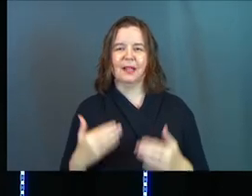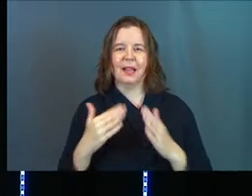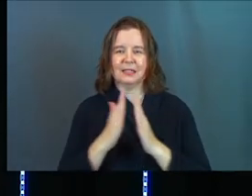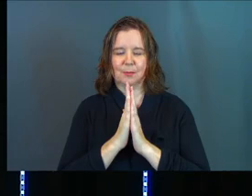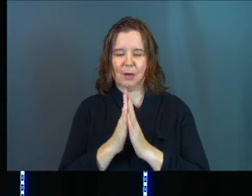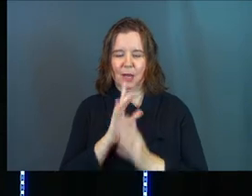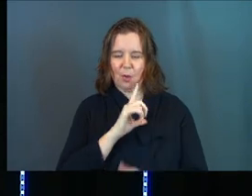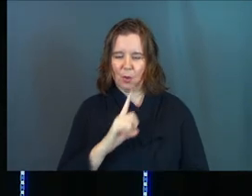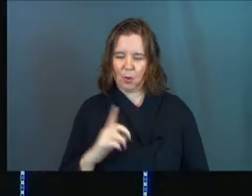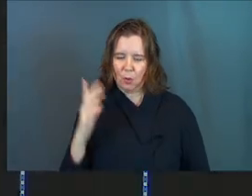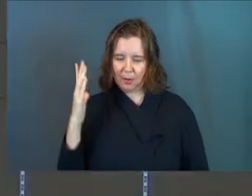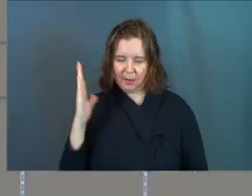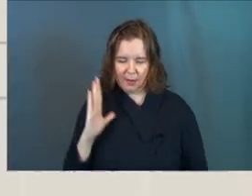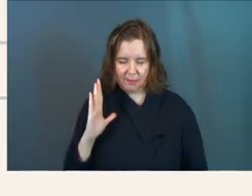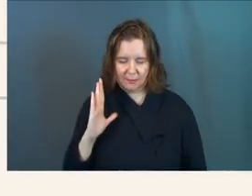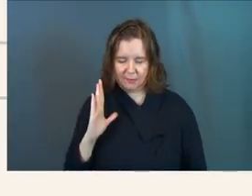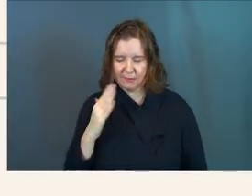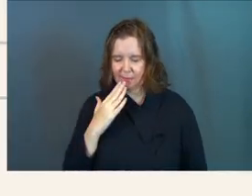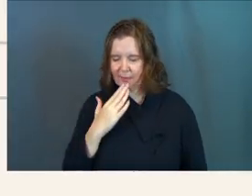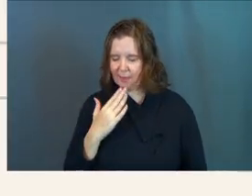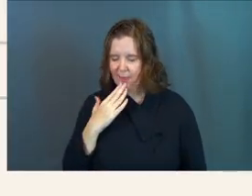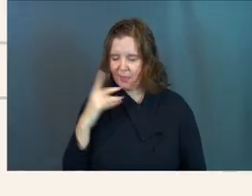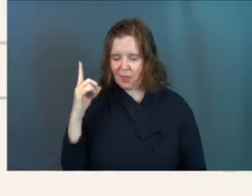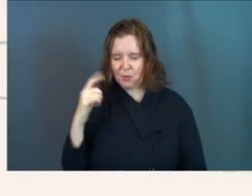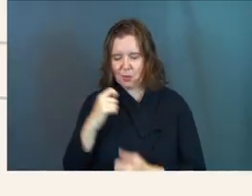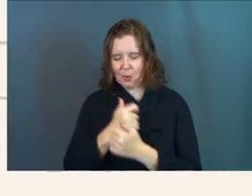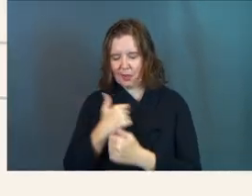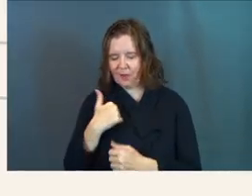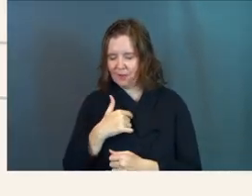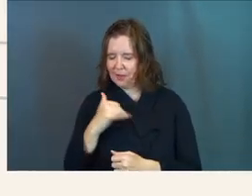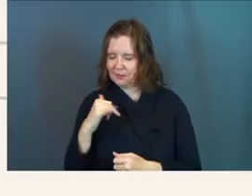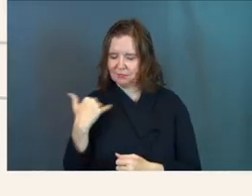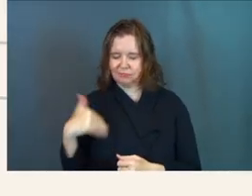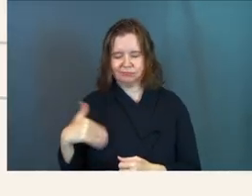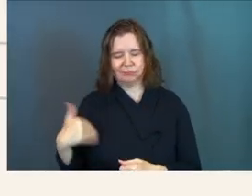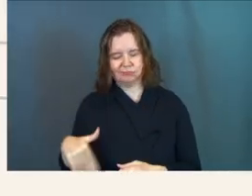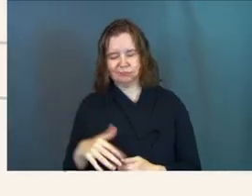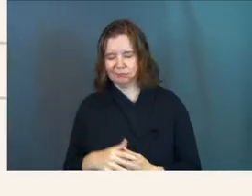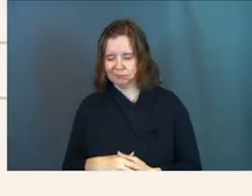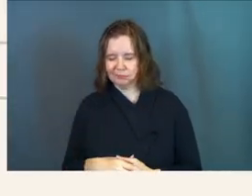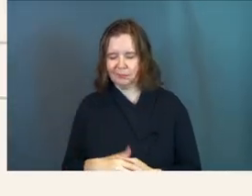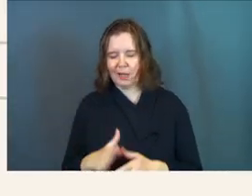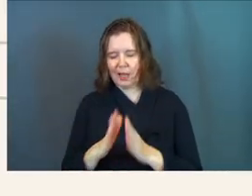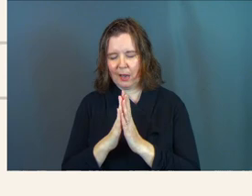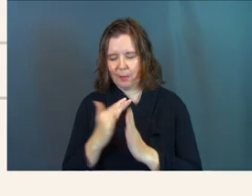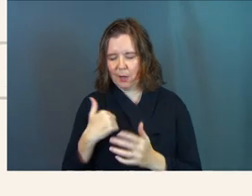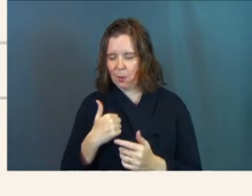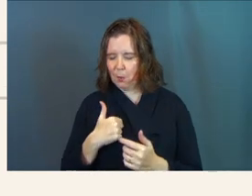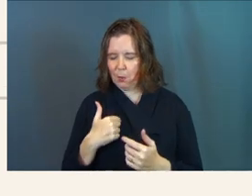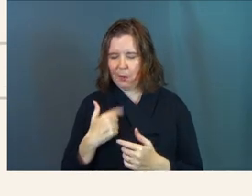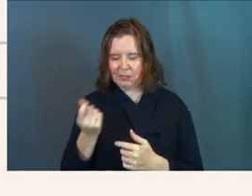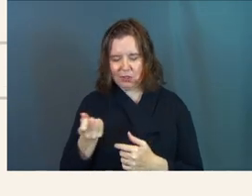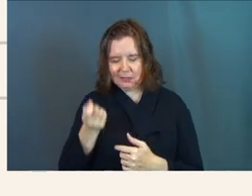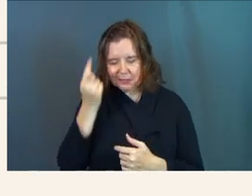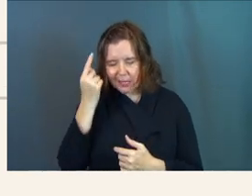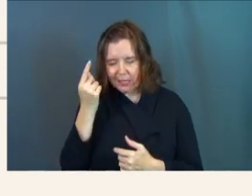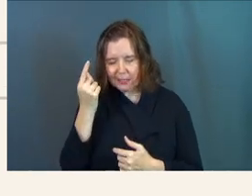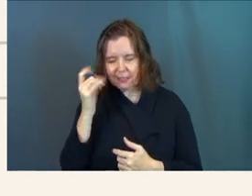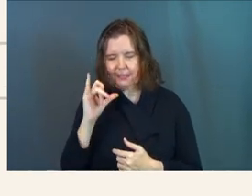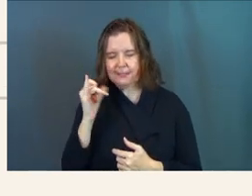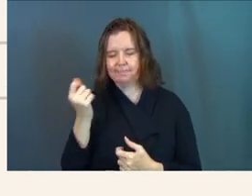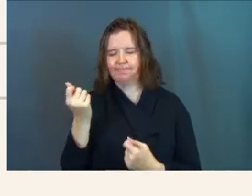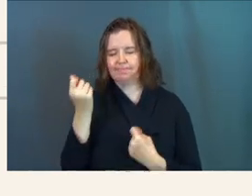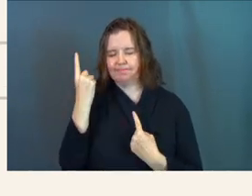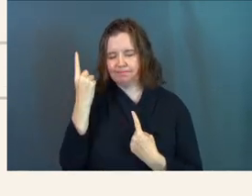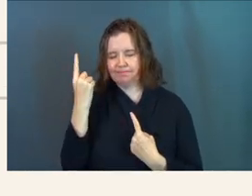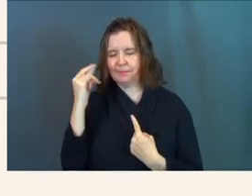Let's pray. Lord God, thank you that you love us like crazy. I pray we just get it today that you do.